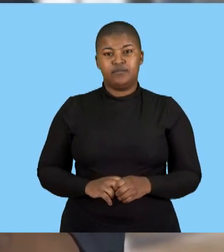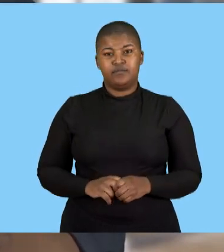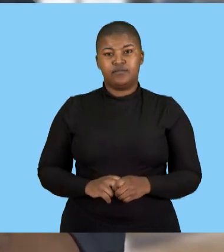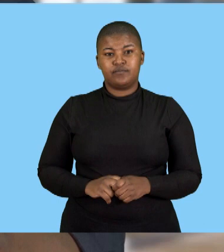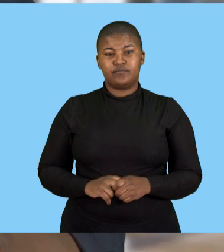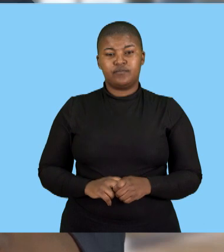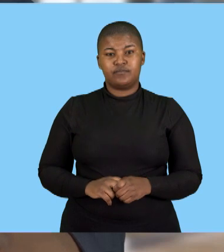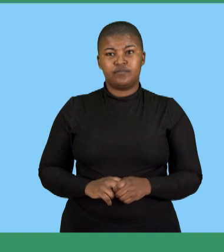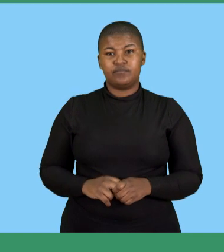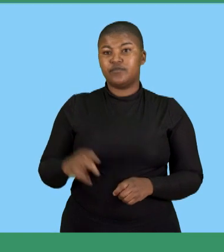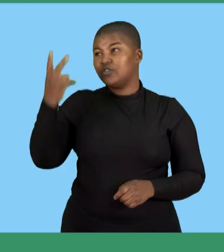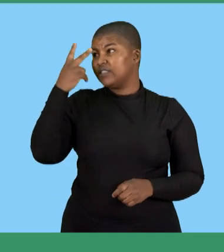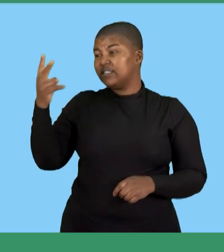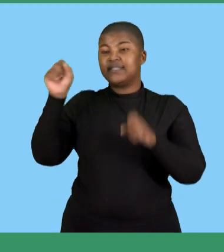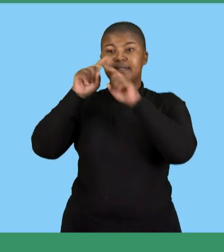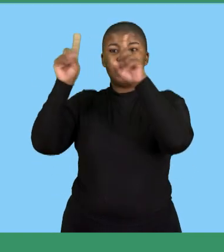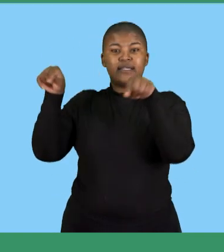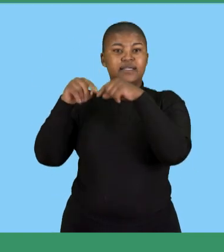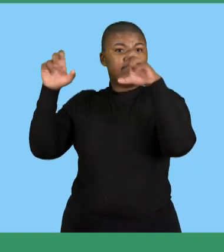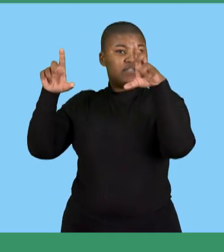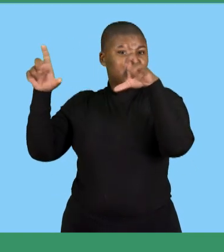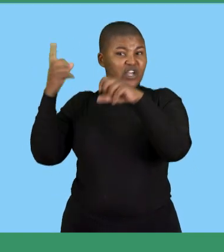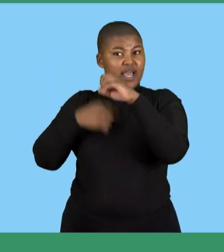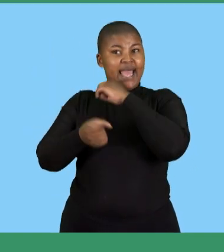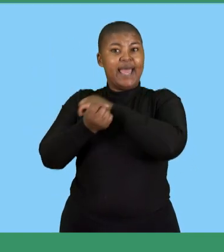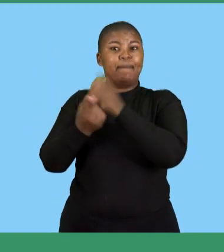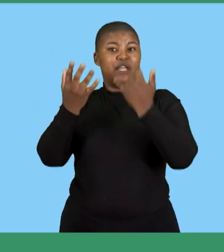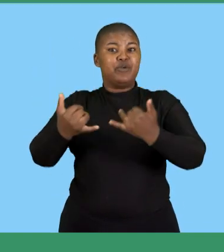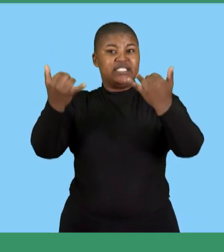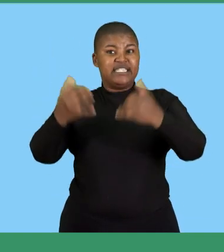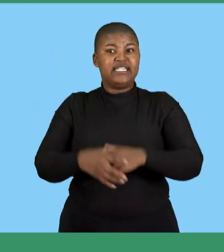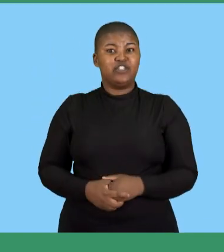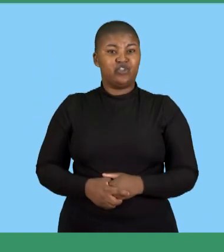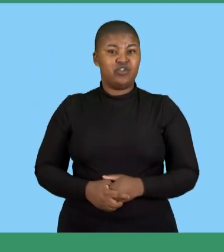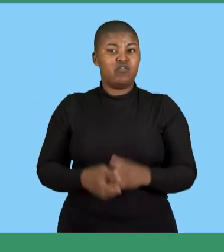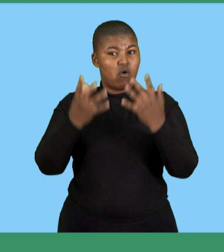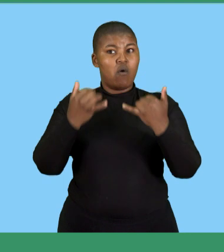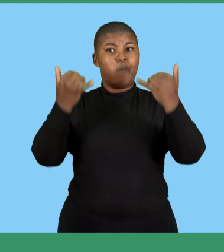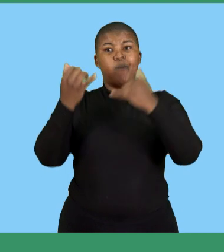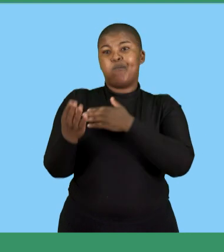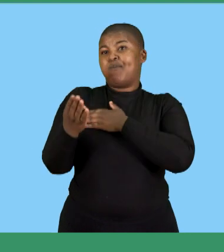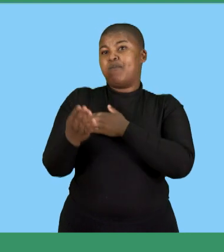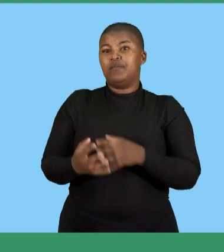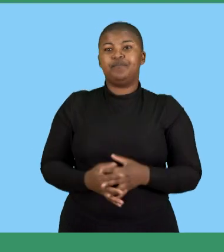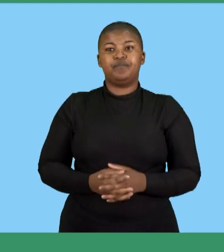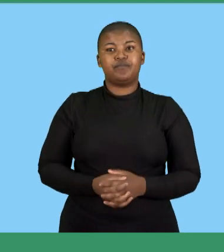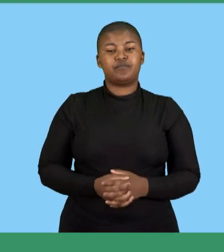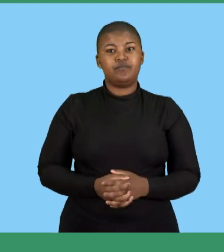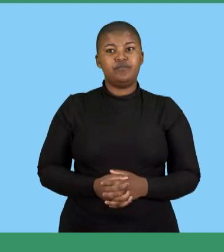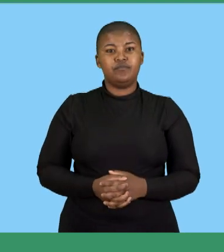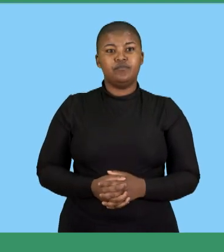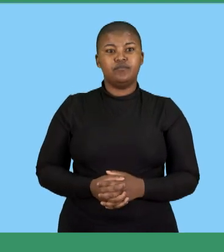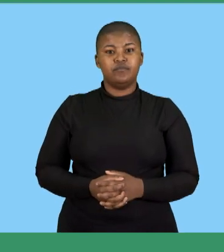presenting. Now look at the picture. This is during the presentation. The audience is there. Hence I said this would